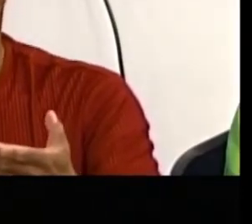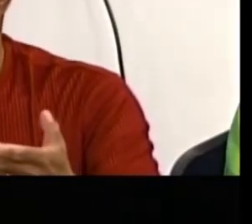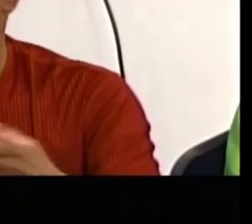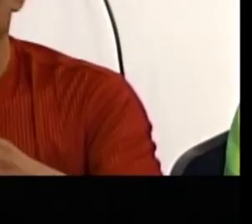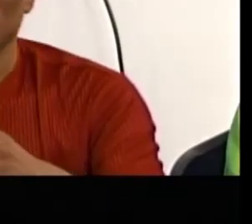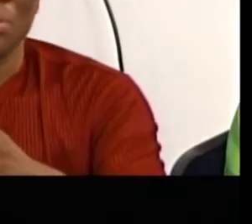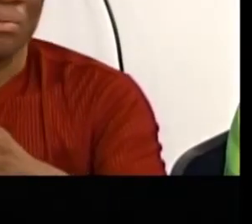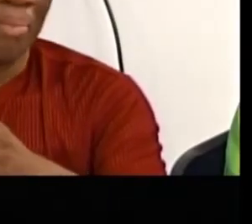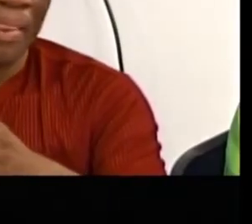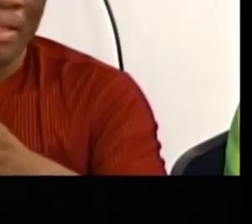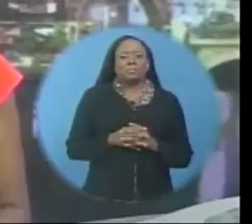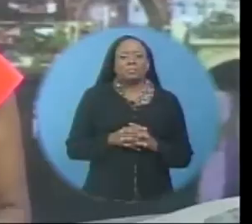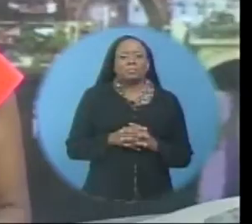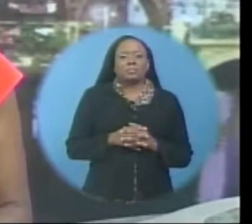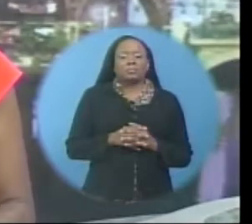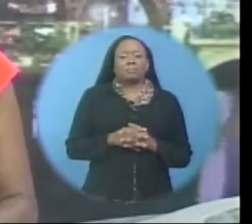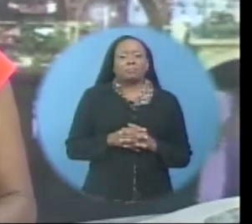of that.